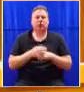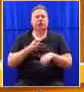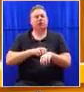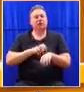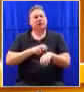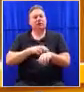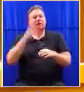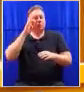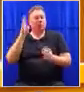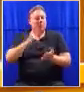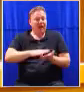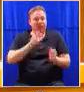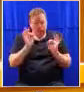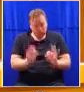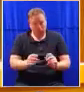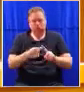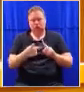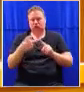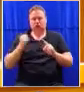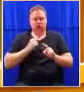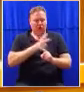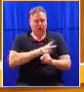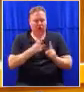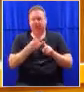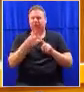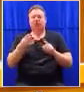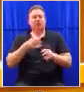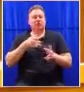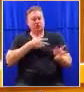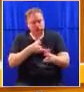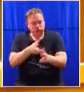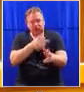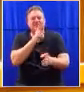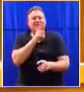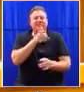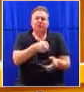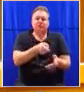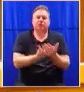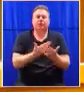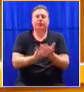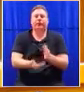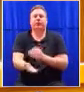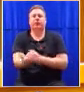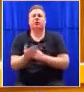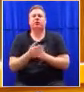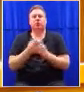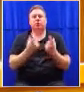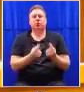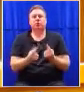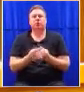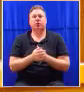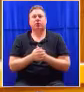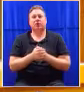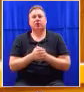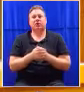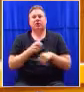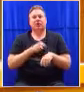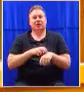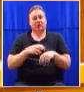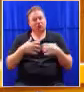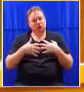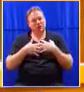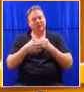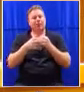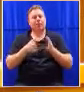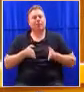beds, additional staff, testing and tracing capacity. This must be done even if it means setting up a parallel